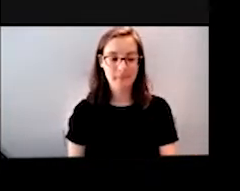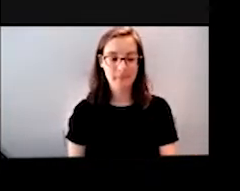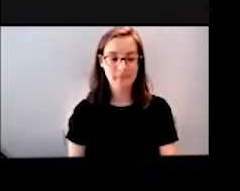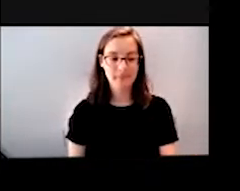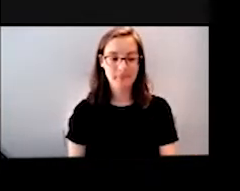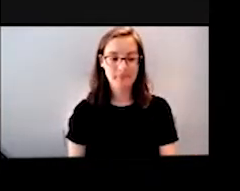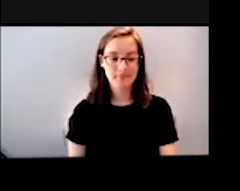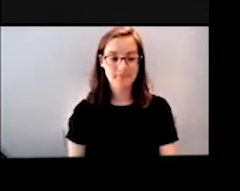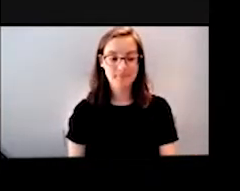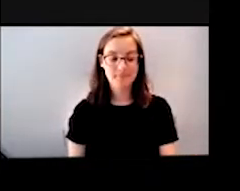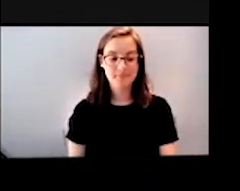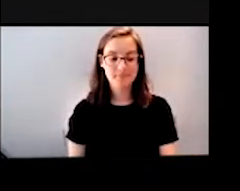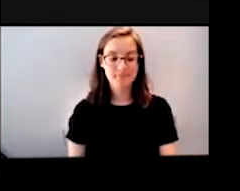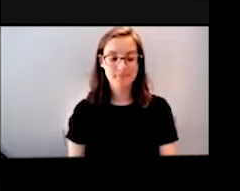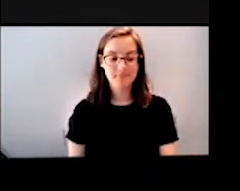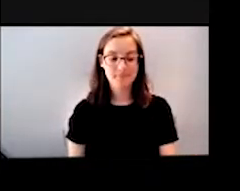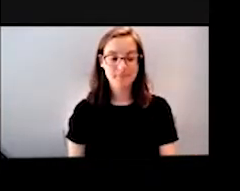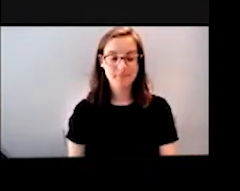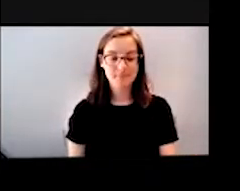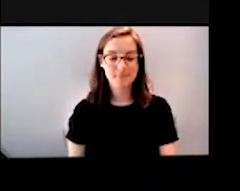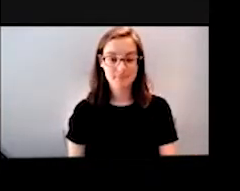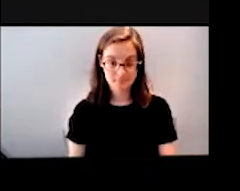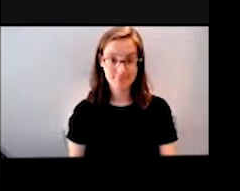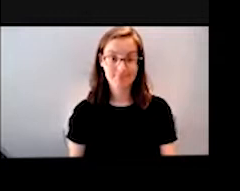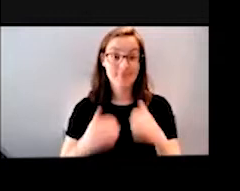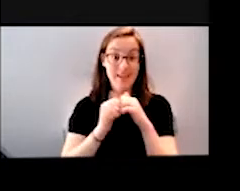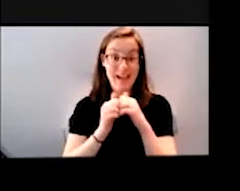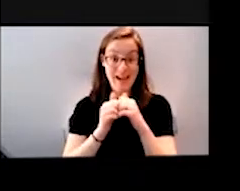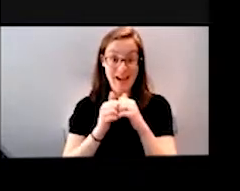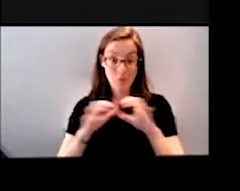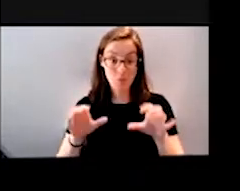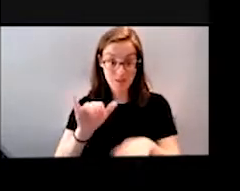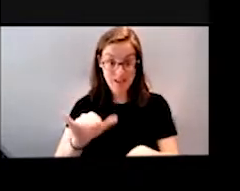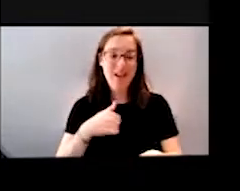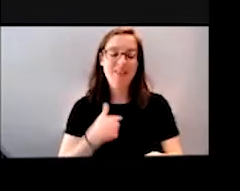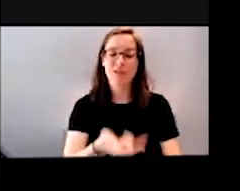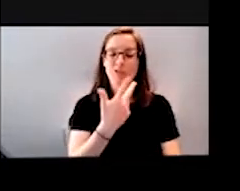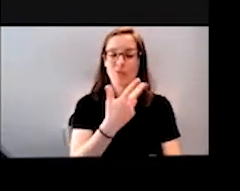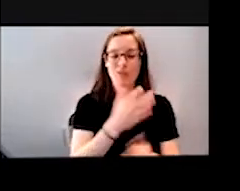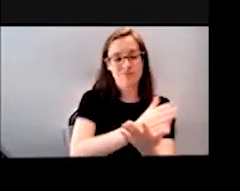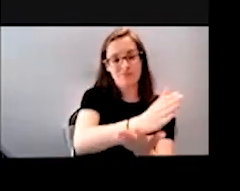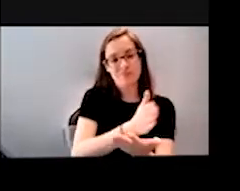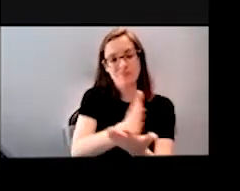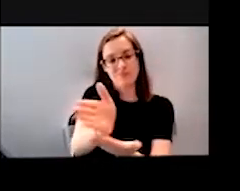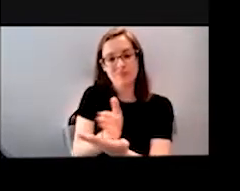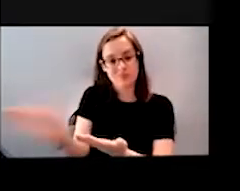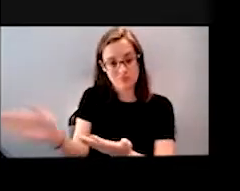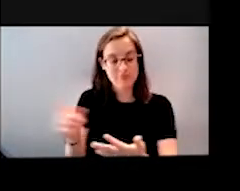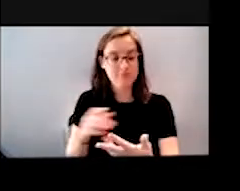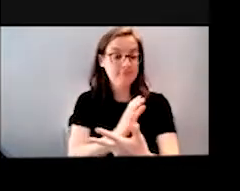And we do this in various ways. We have 3 buckets of work. We do